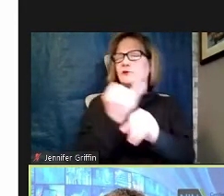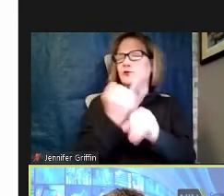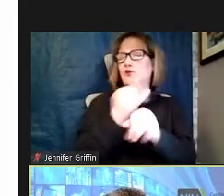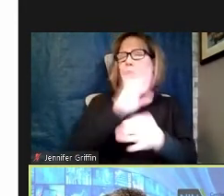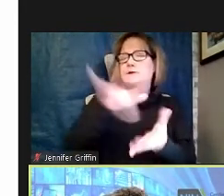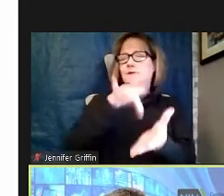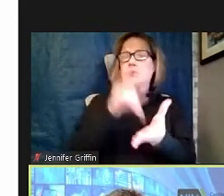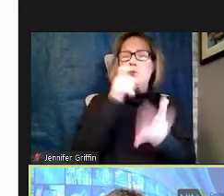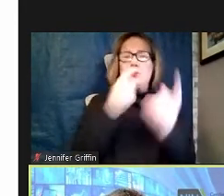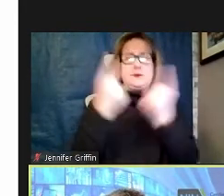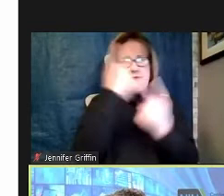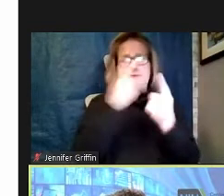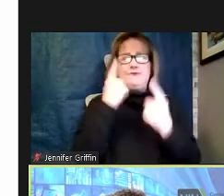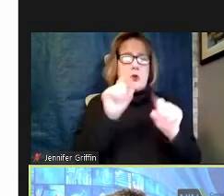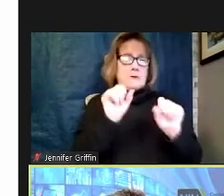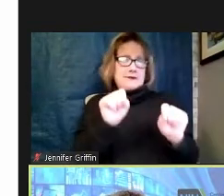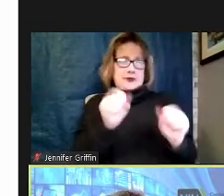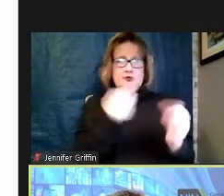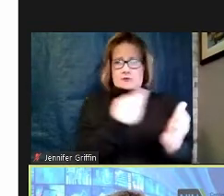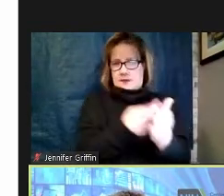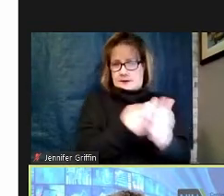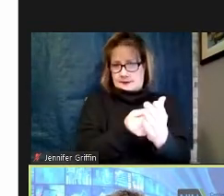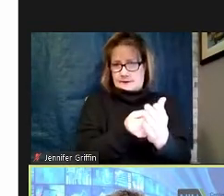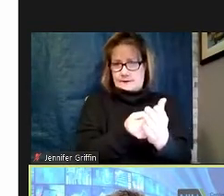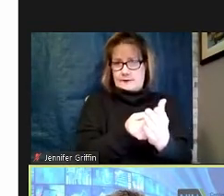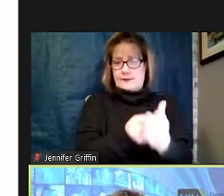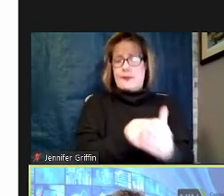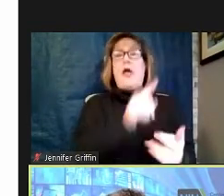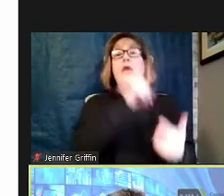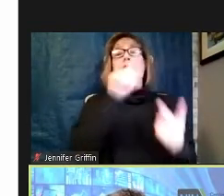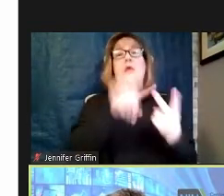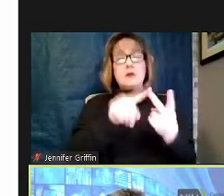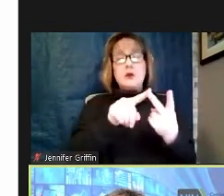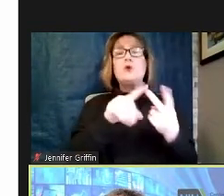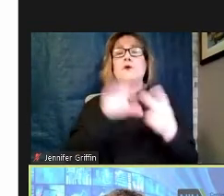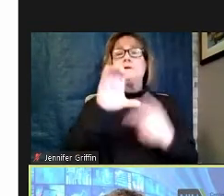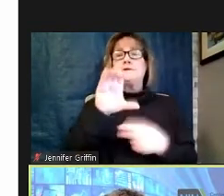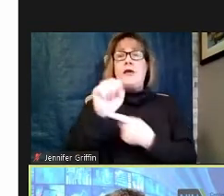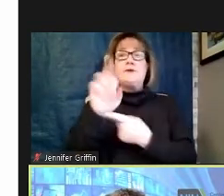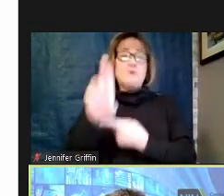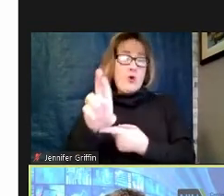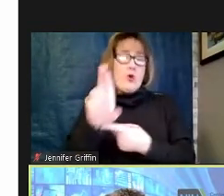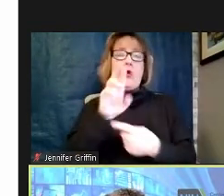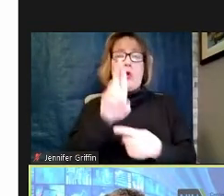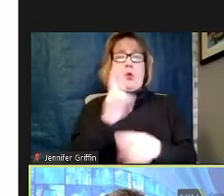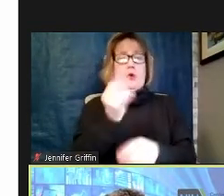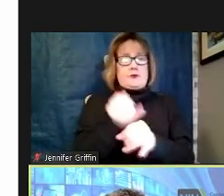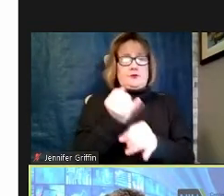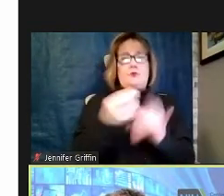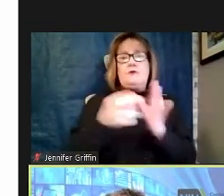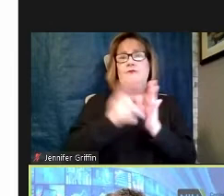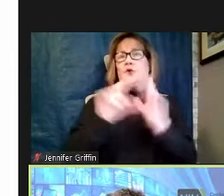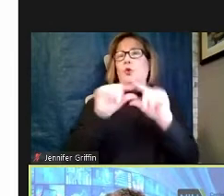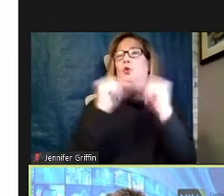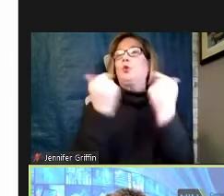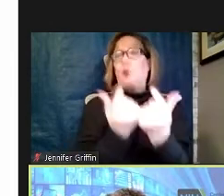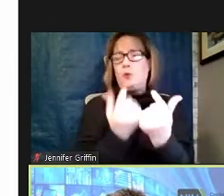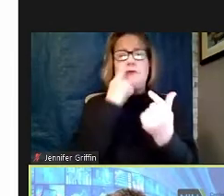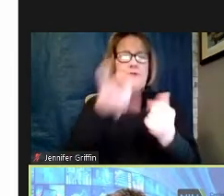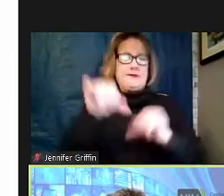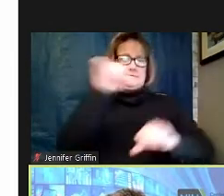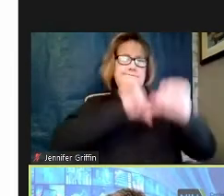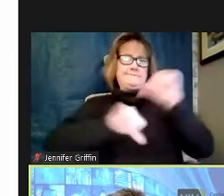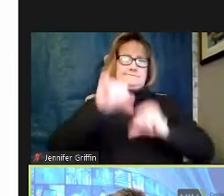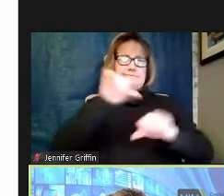it for potential funding. And then it's to a CSR or an institute review group for the scientific